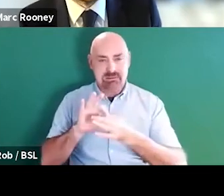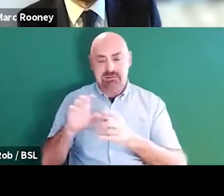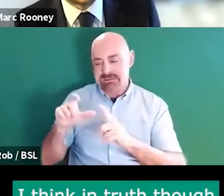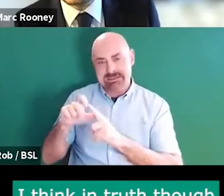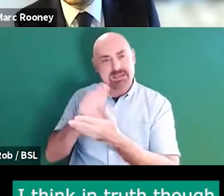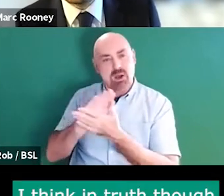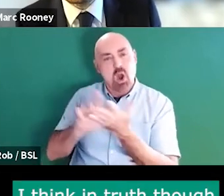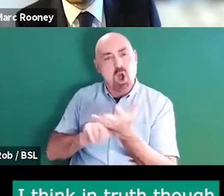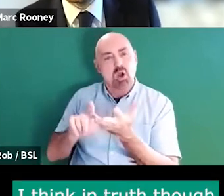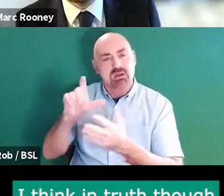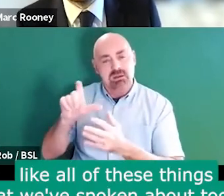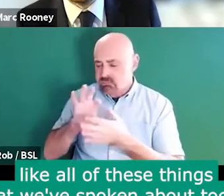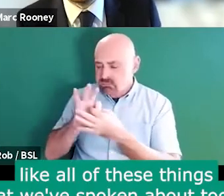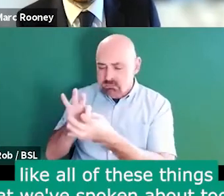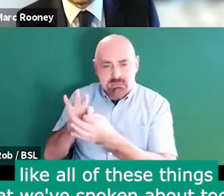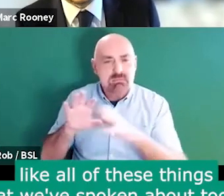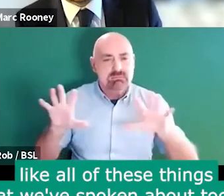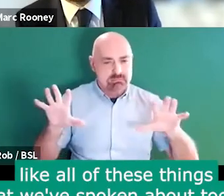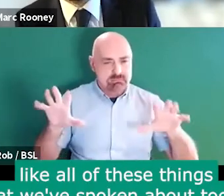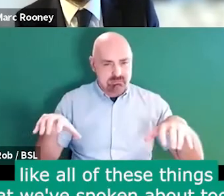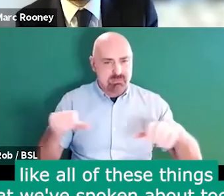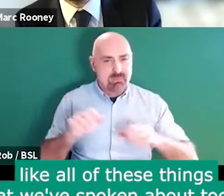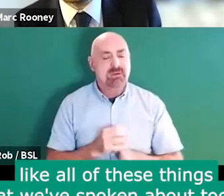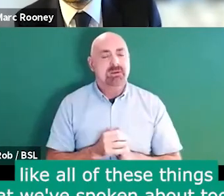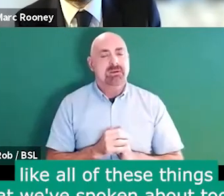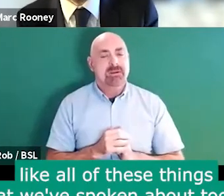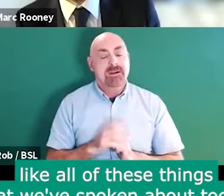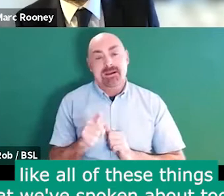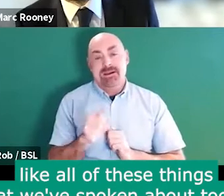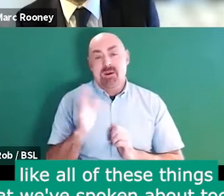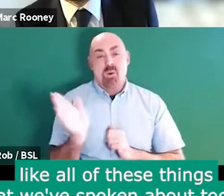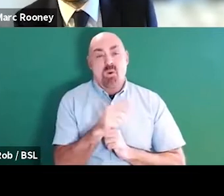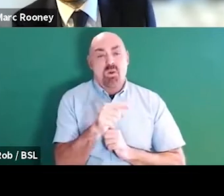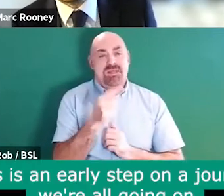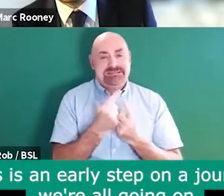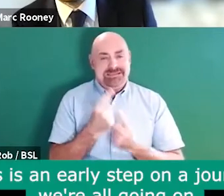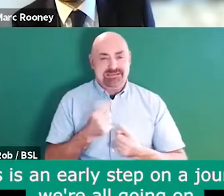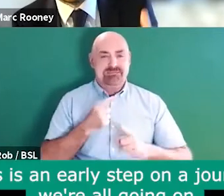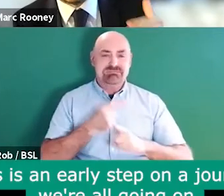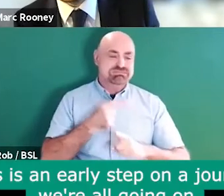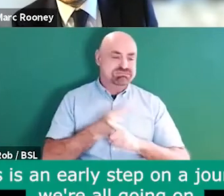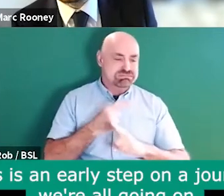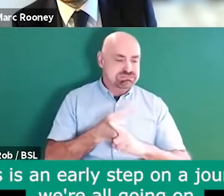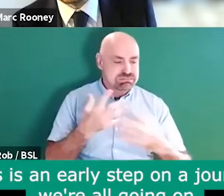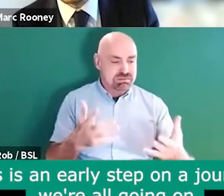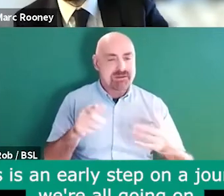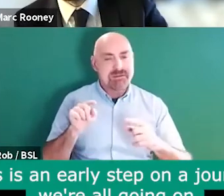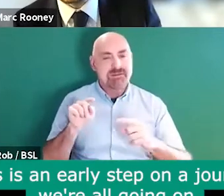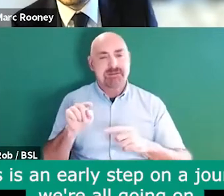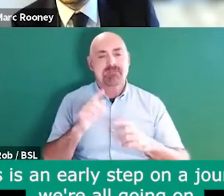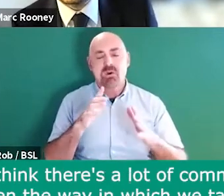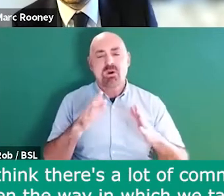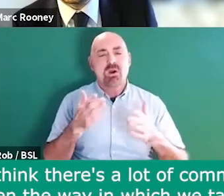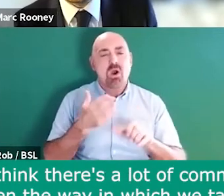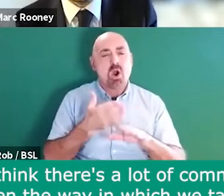DLUC. I think that's like all of these things I think we've spoken about today. This is an early step on a journey we're all